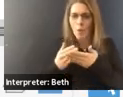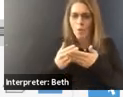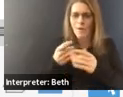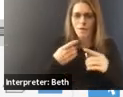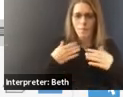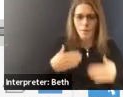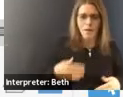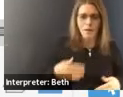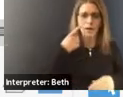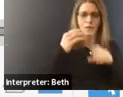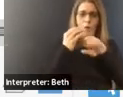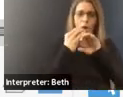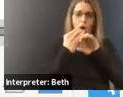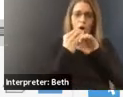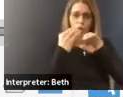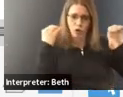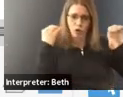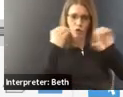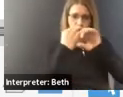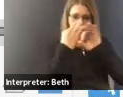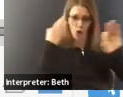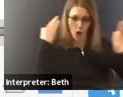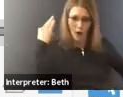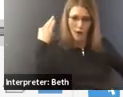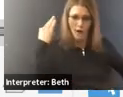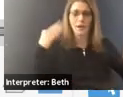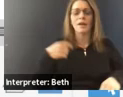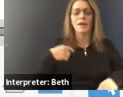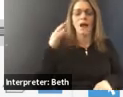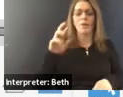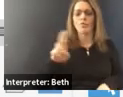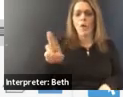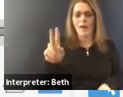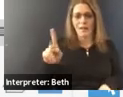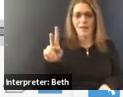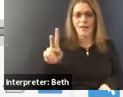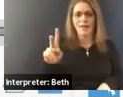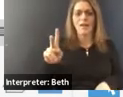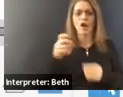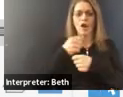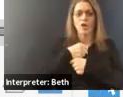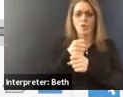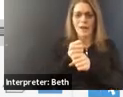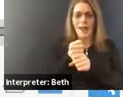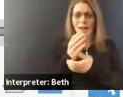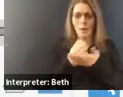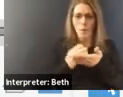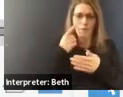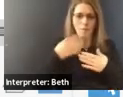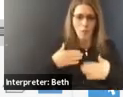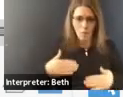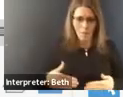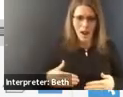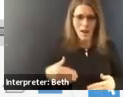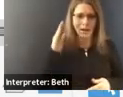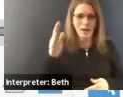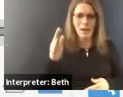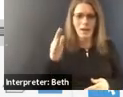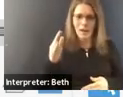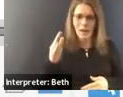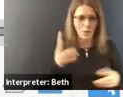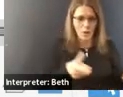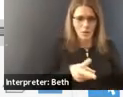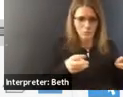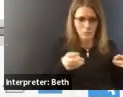right click. I'm going to say create component from body. It drives that out as well. I'm going to go the shortcut and I'm going